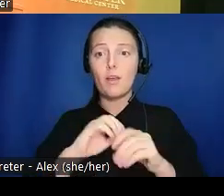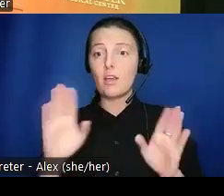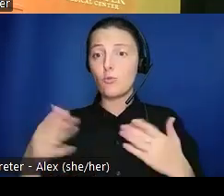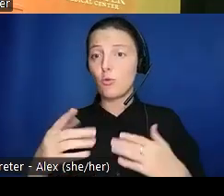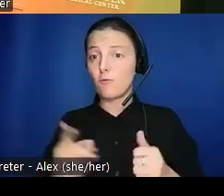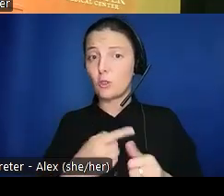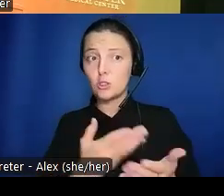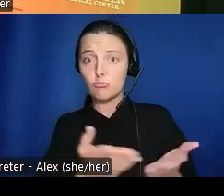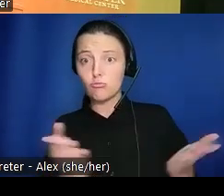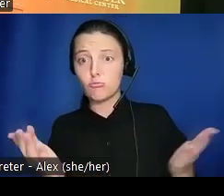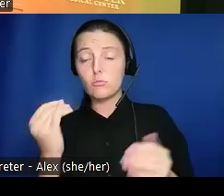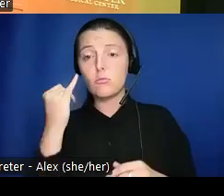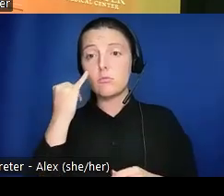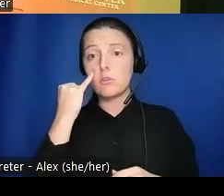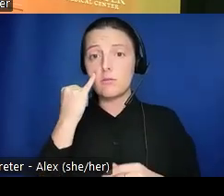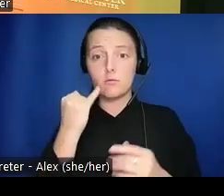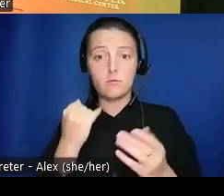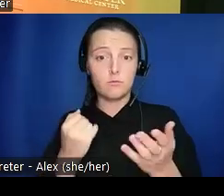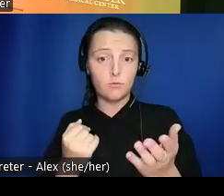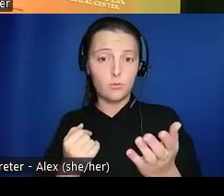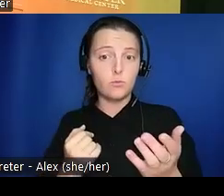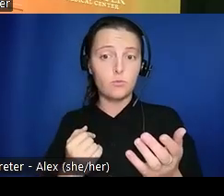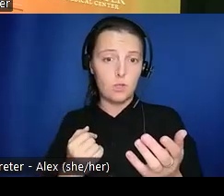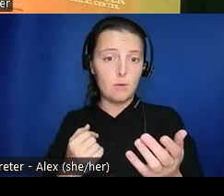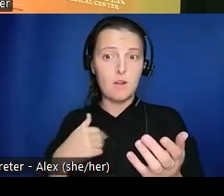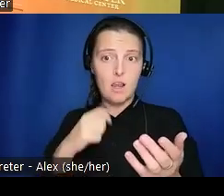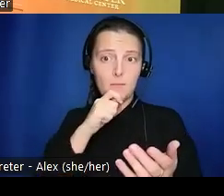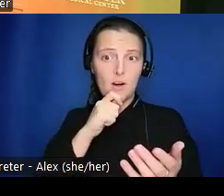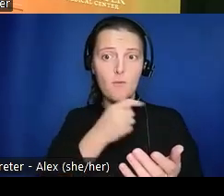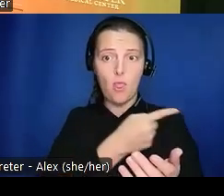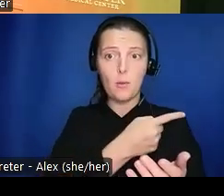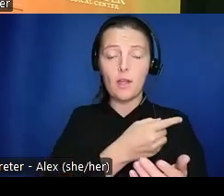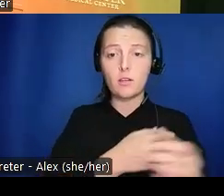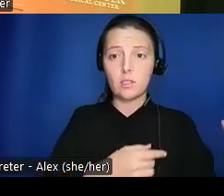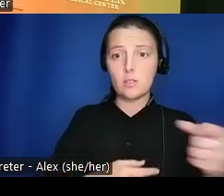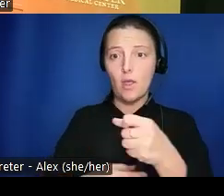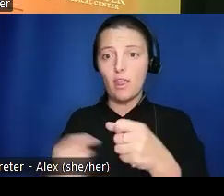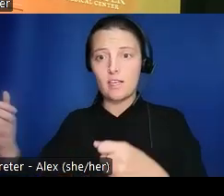You can have your own microphone. That way? Yes. This way? This way.